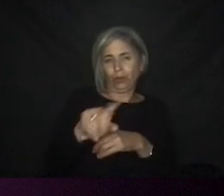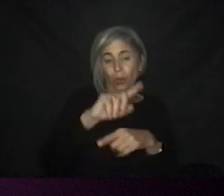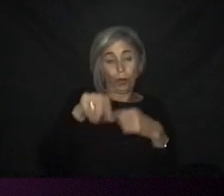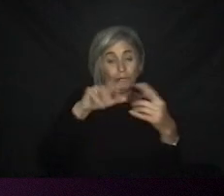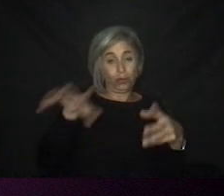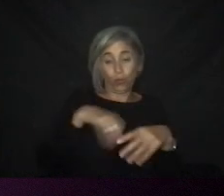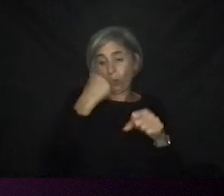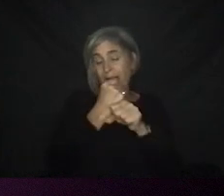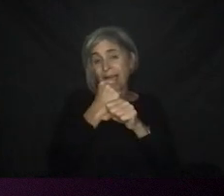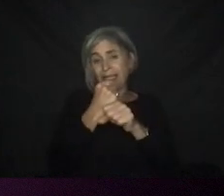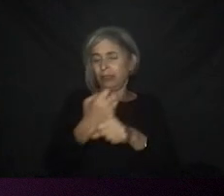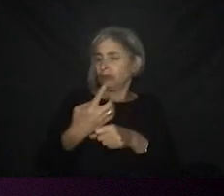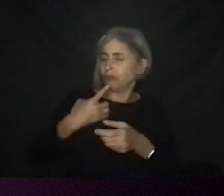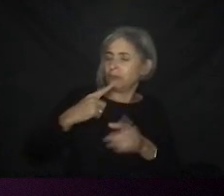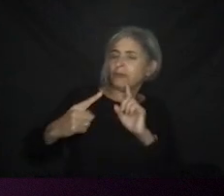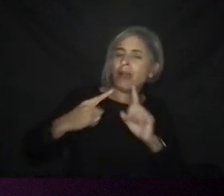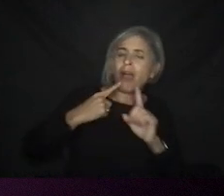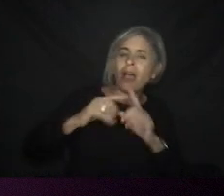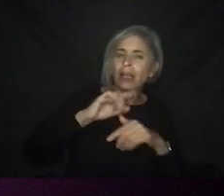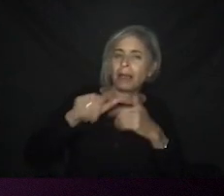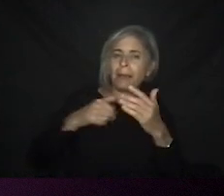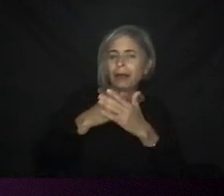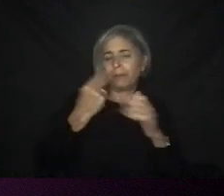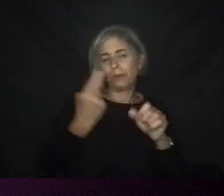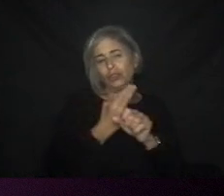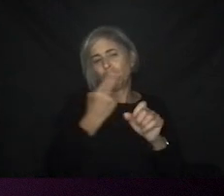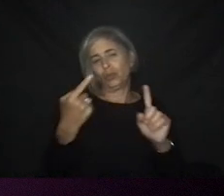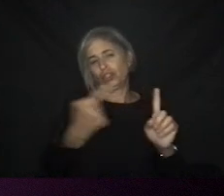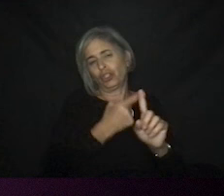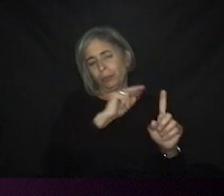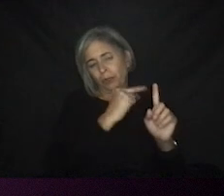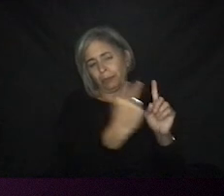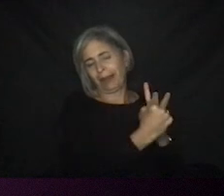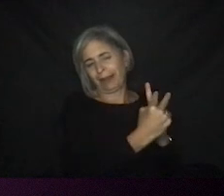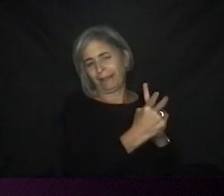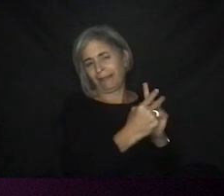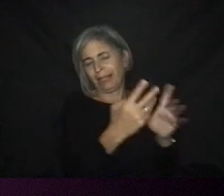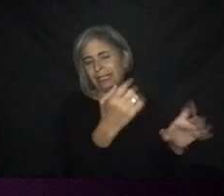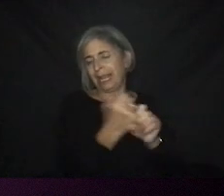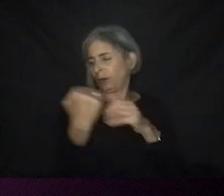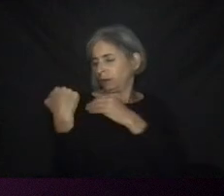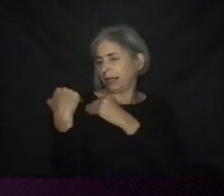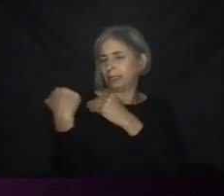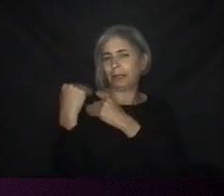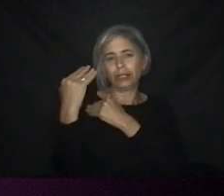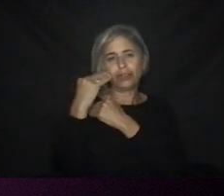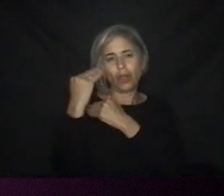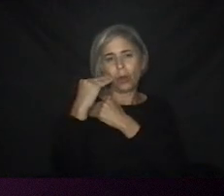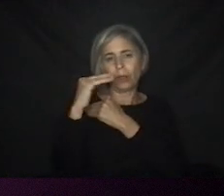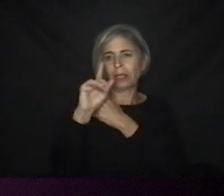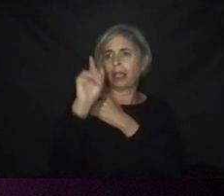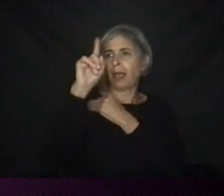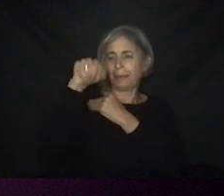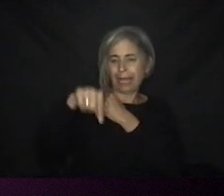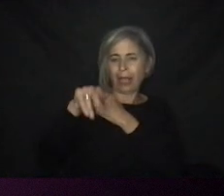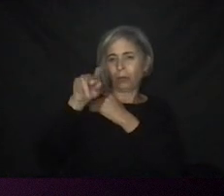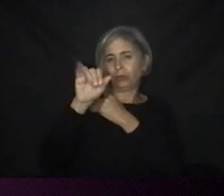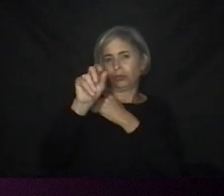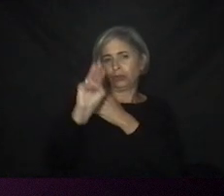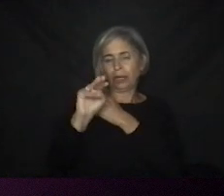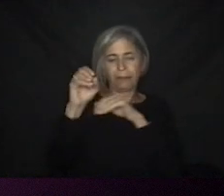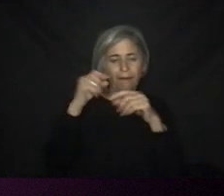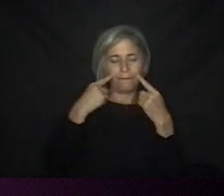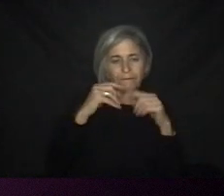win the battle is when you talk about it from the user's perspective. Take responsibility, knowing the downstream, upstream effects